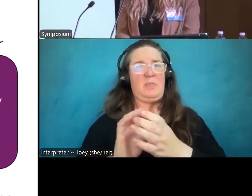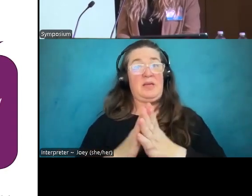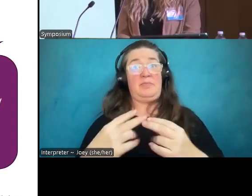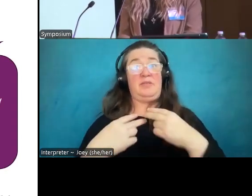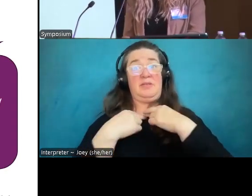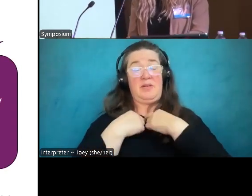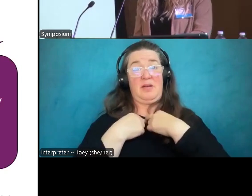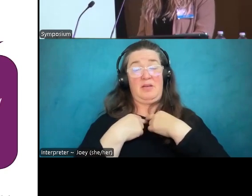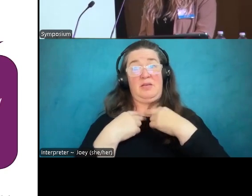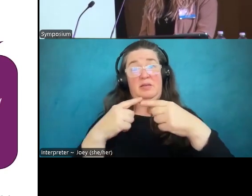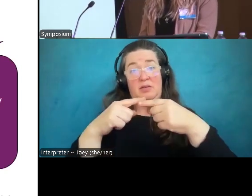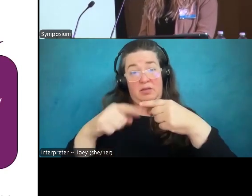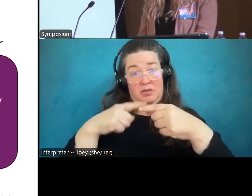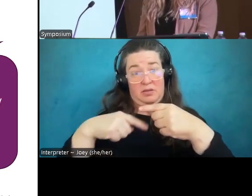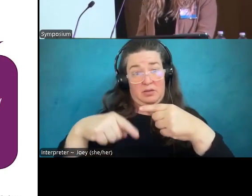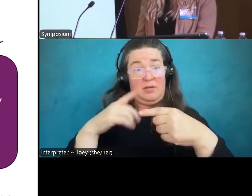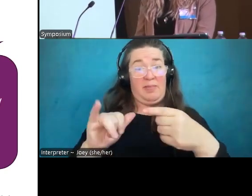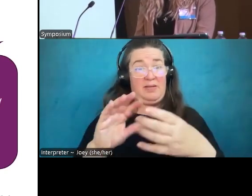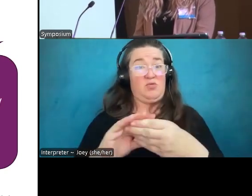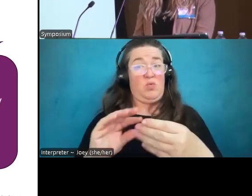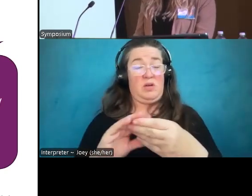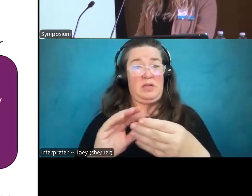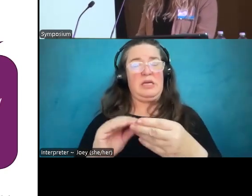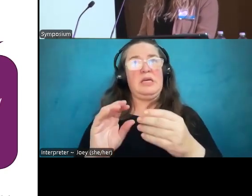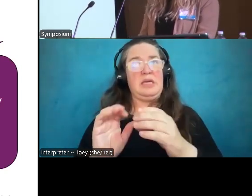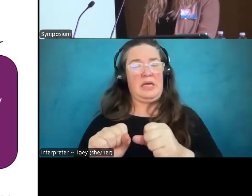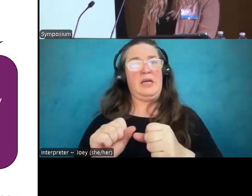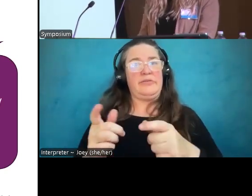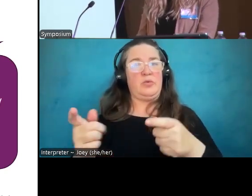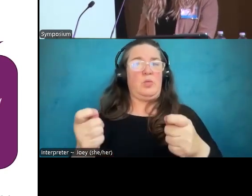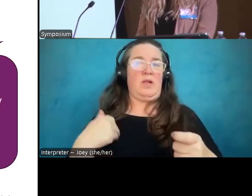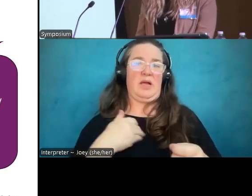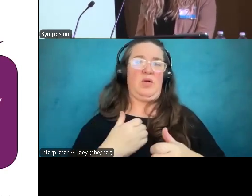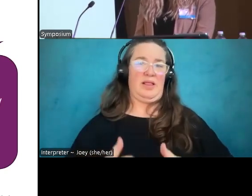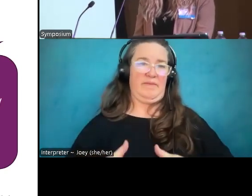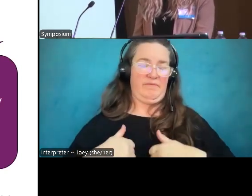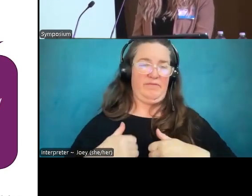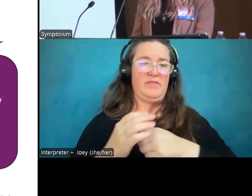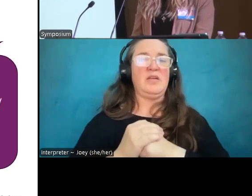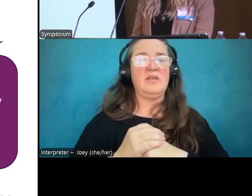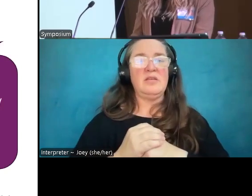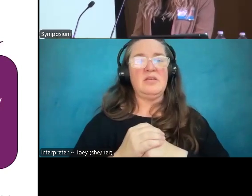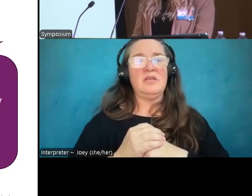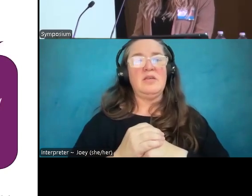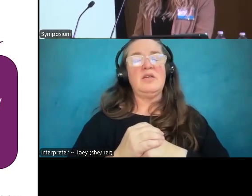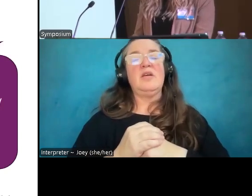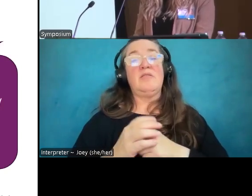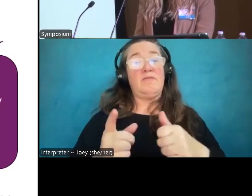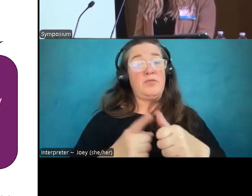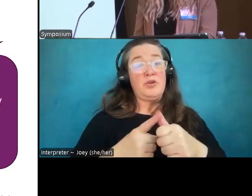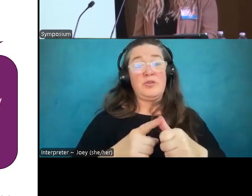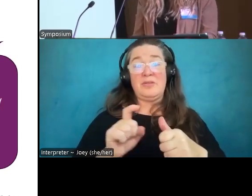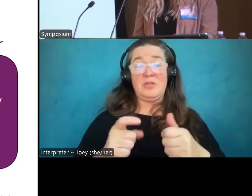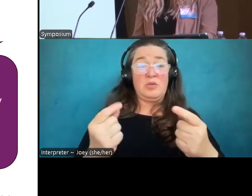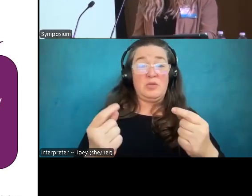is called externalizing the problem. And this means seeing the problem as something separate from yourself and who you